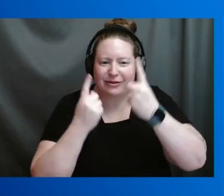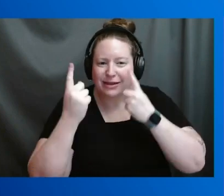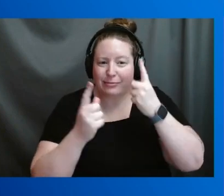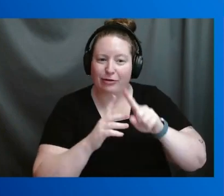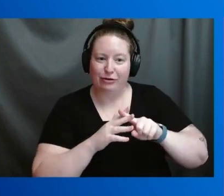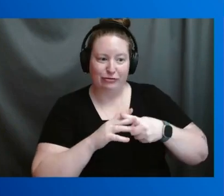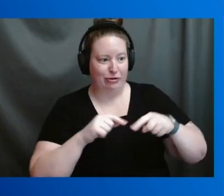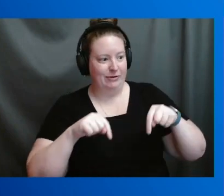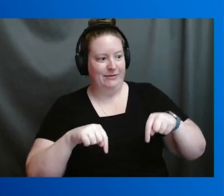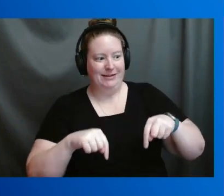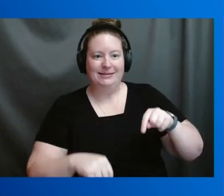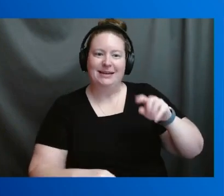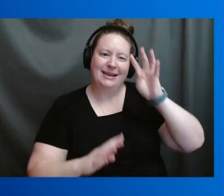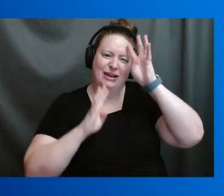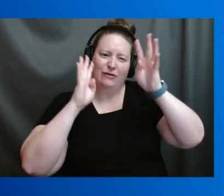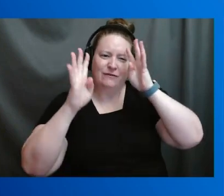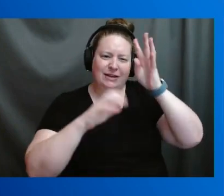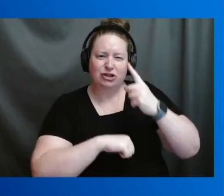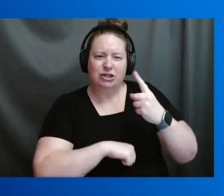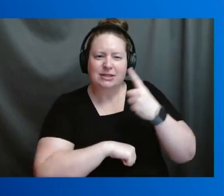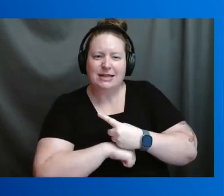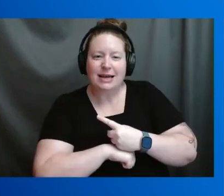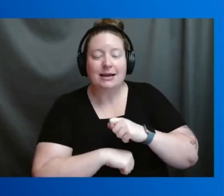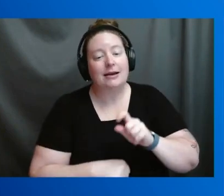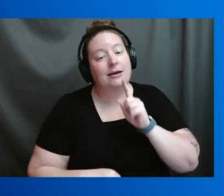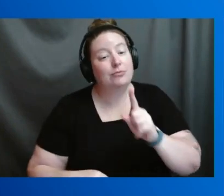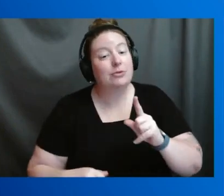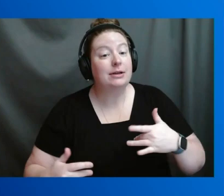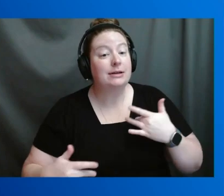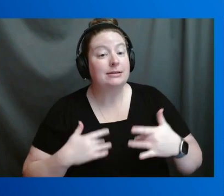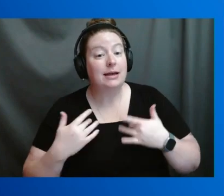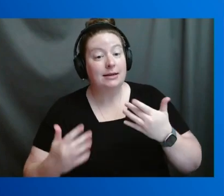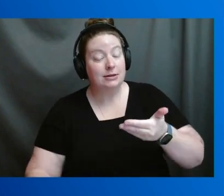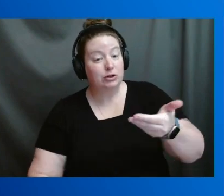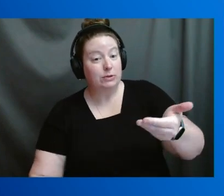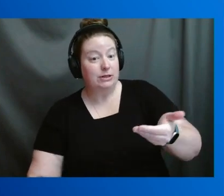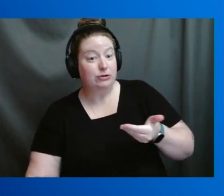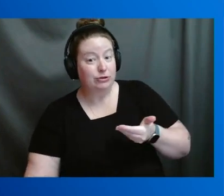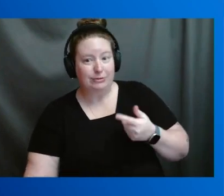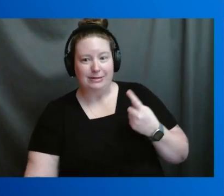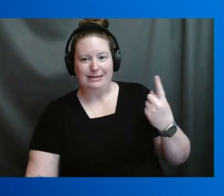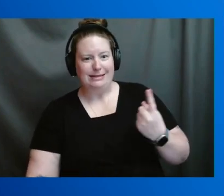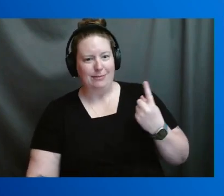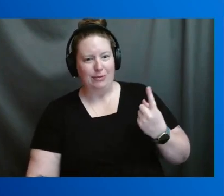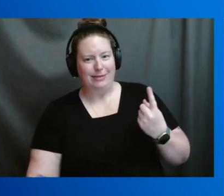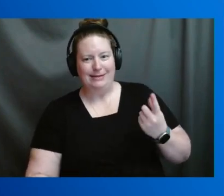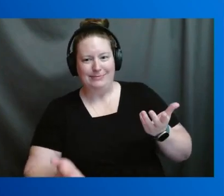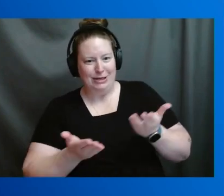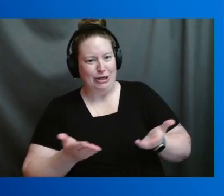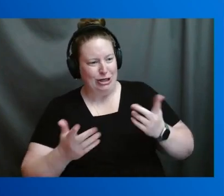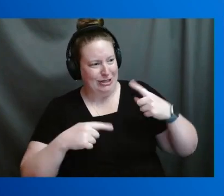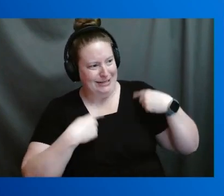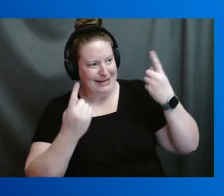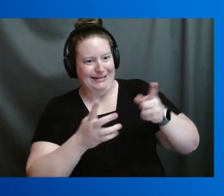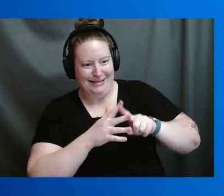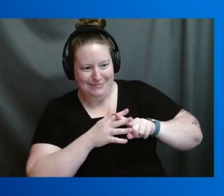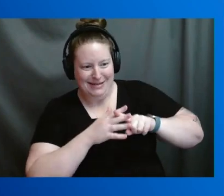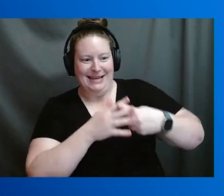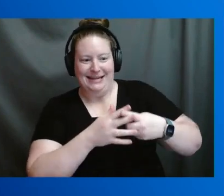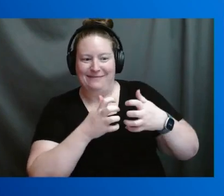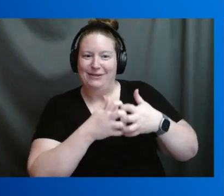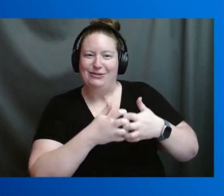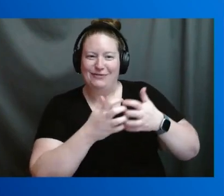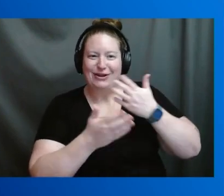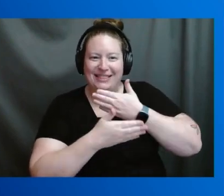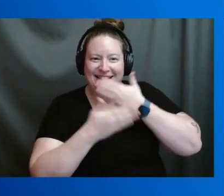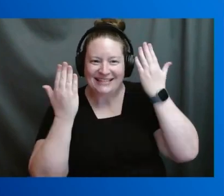Day. So I'm really excited today to introduce to you someone who's been here since the very beginning of the serverless movement, really one of the